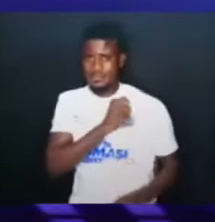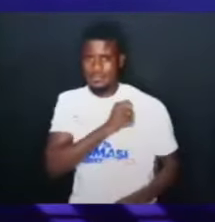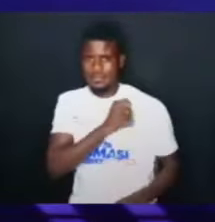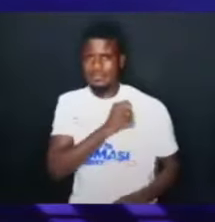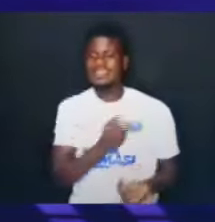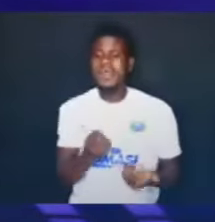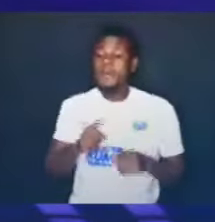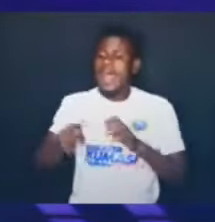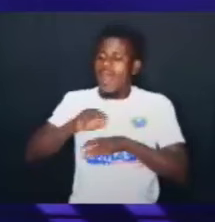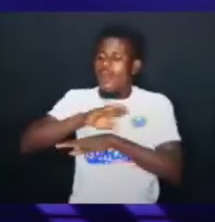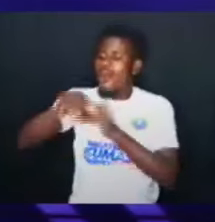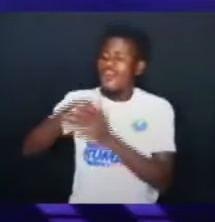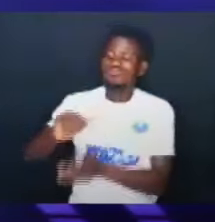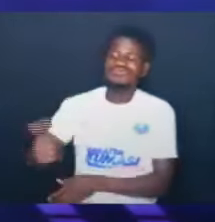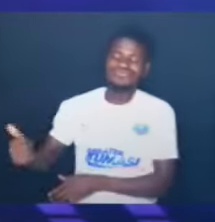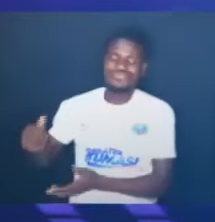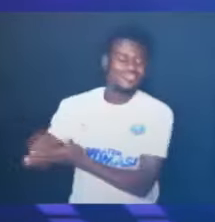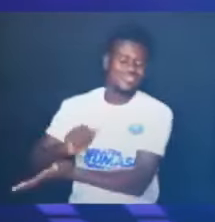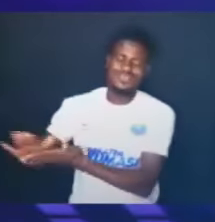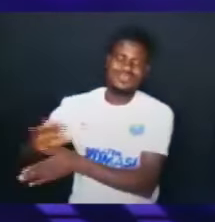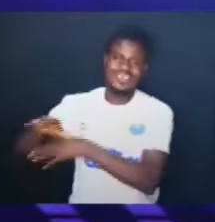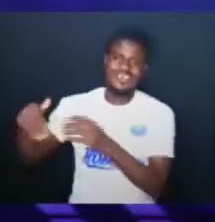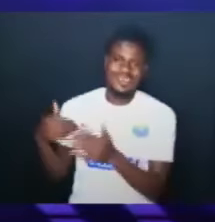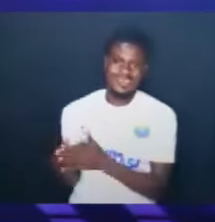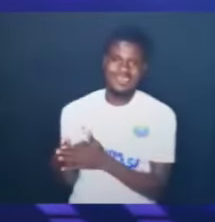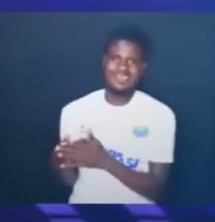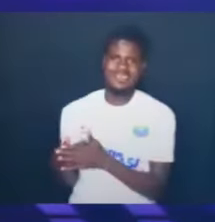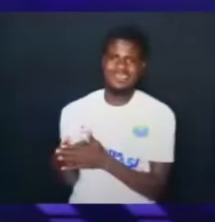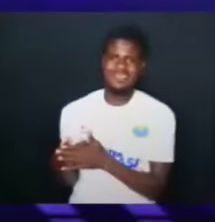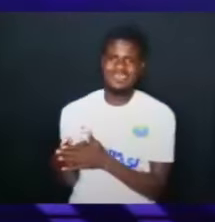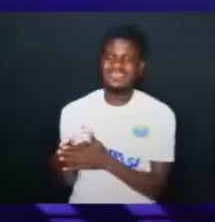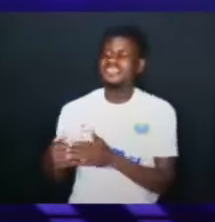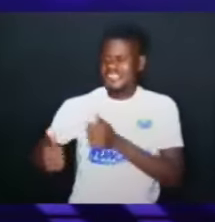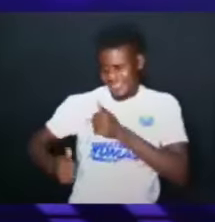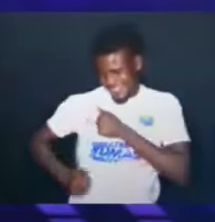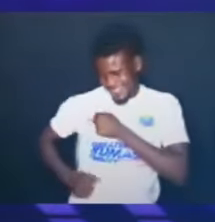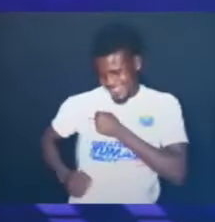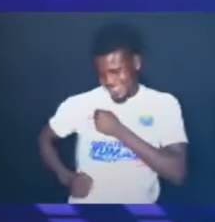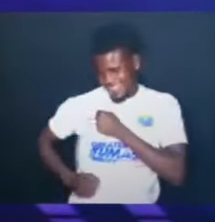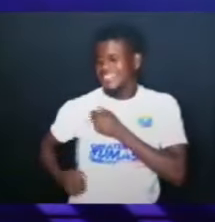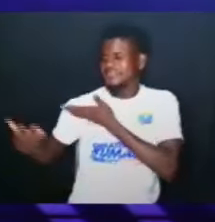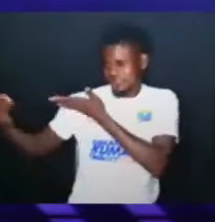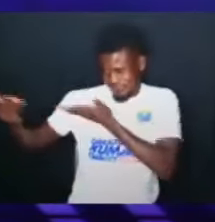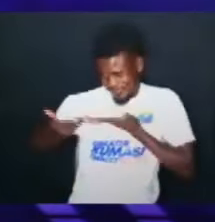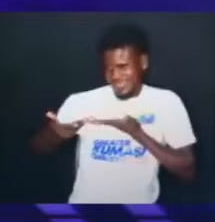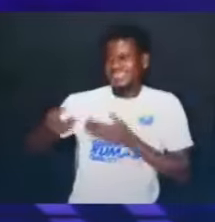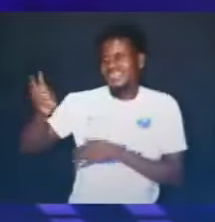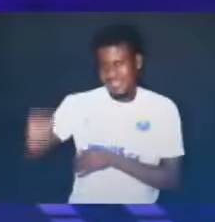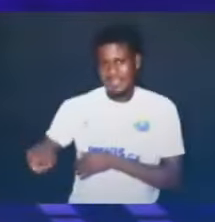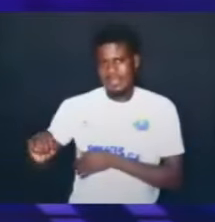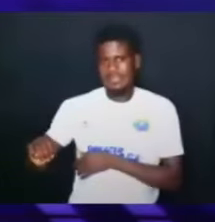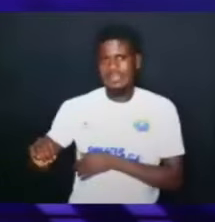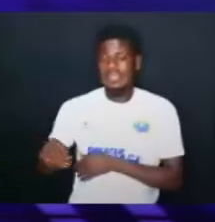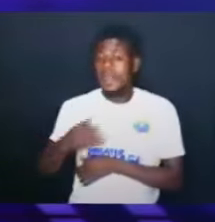destroyed the rest. Now so they are kind of there. You are saying you now pasa pasa pasa pasa. The soldiers brought them. They spared